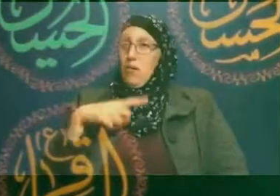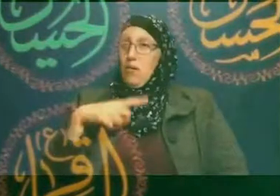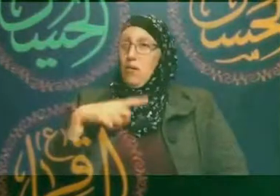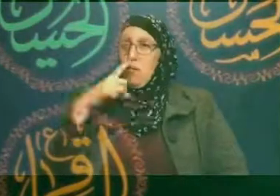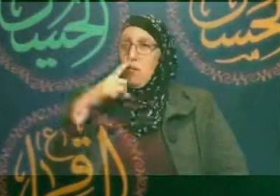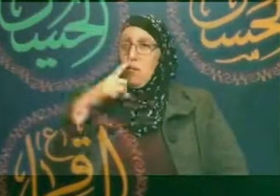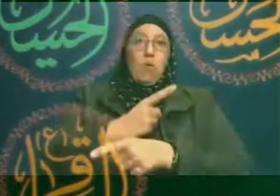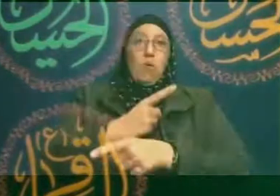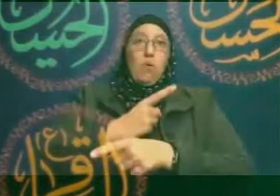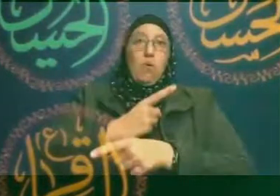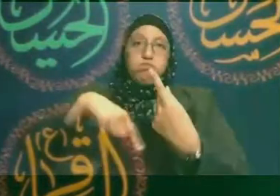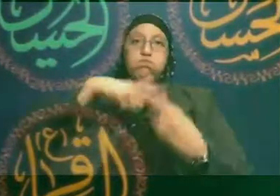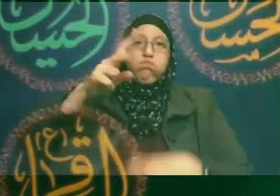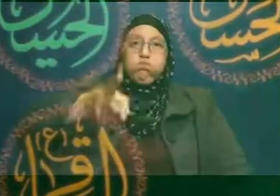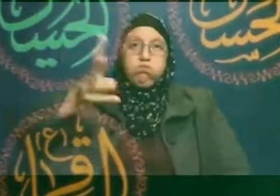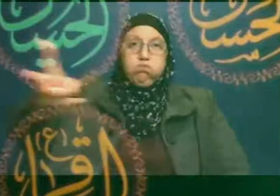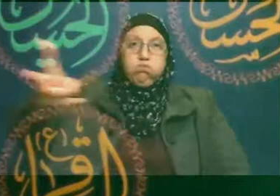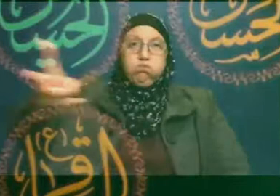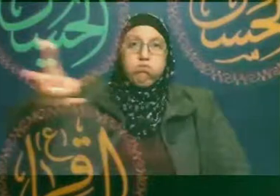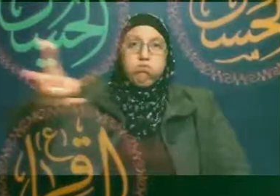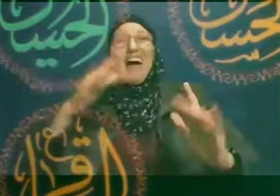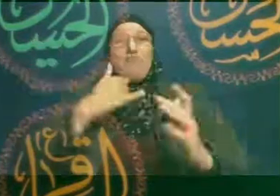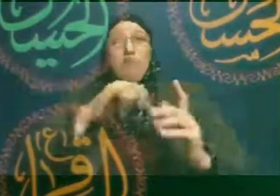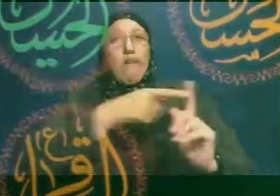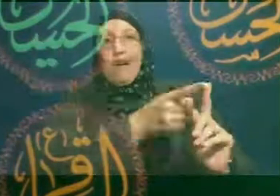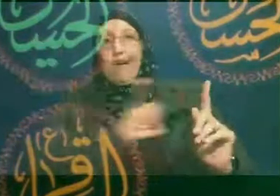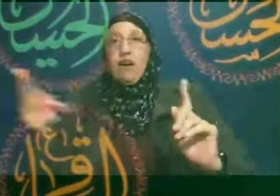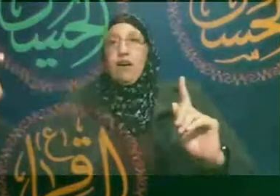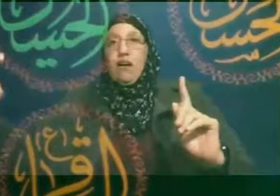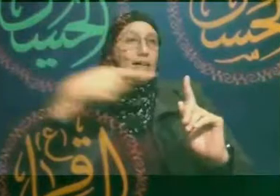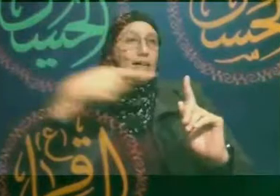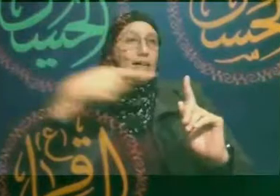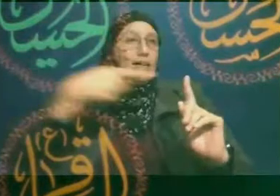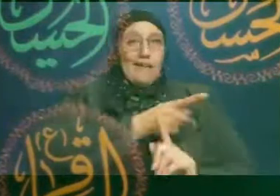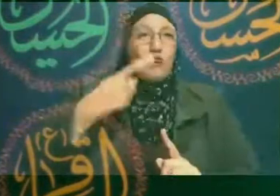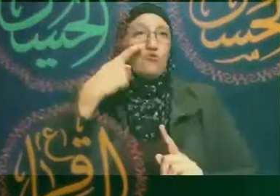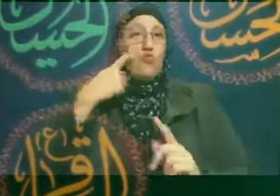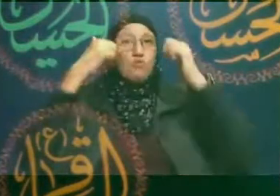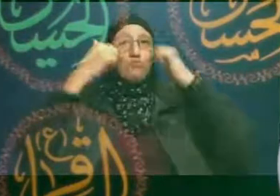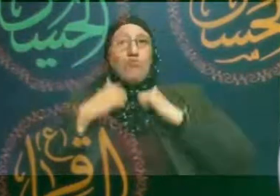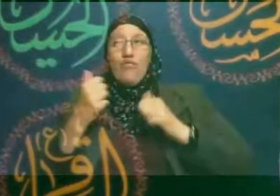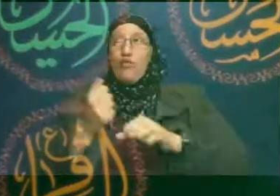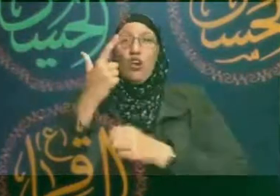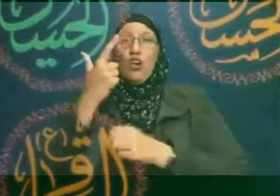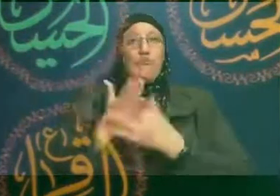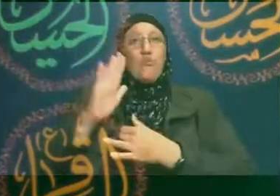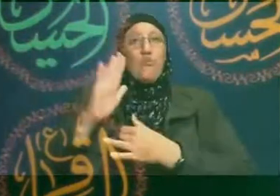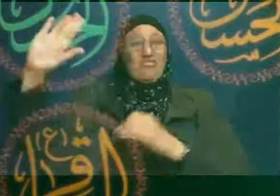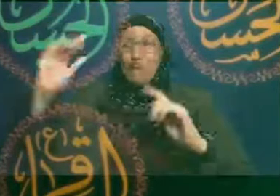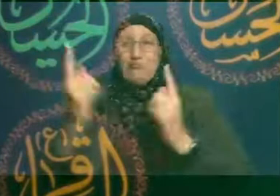wrong way. Make a U-turn. You try to prove God through his creation, that's a long way.